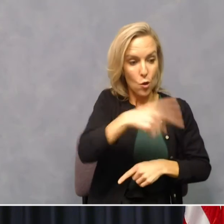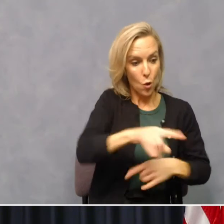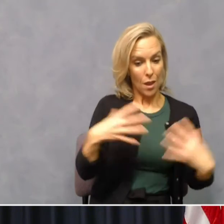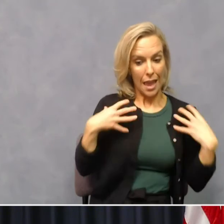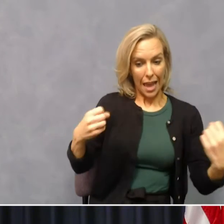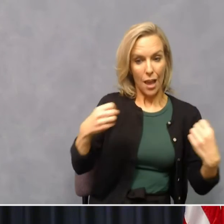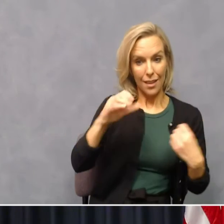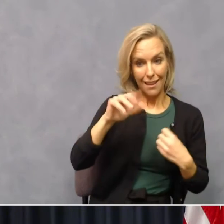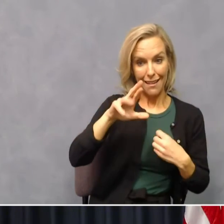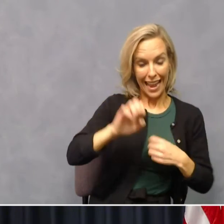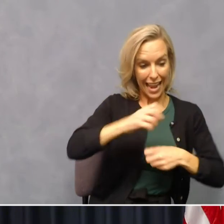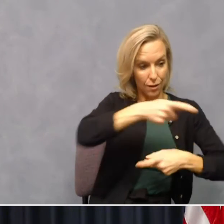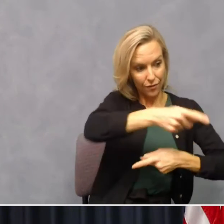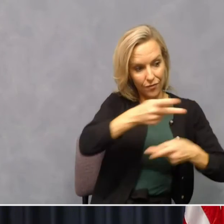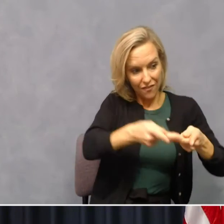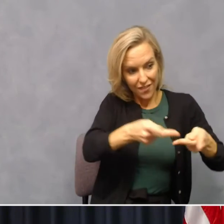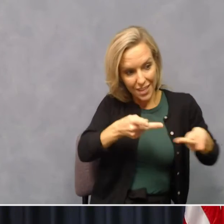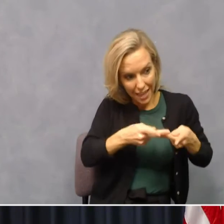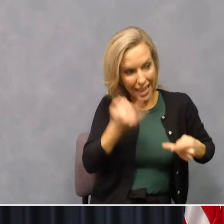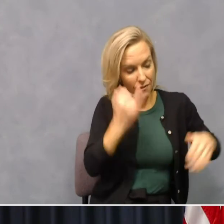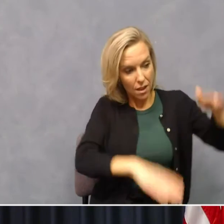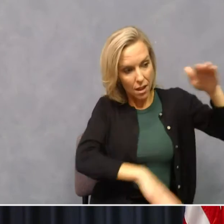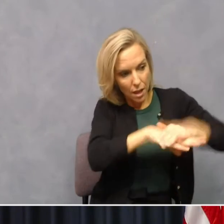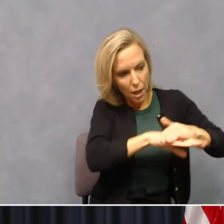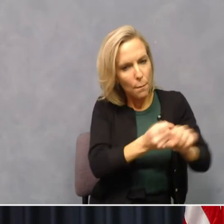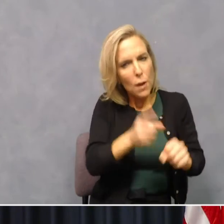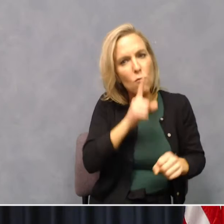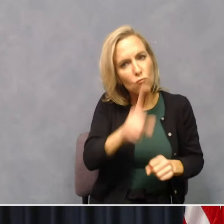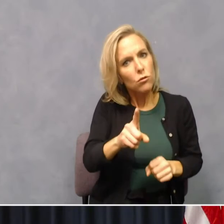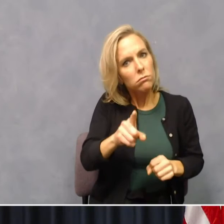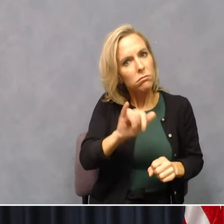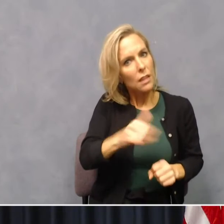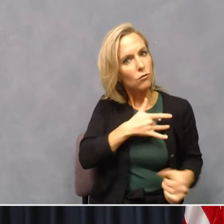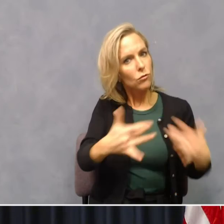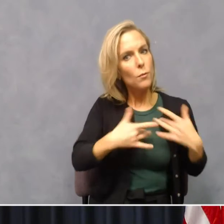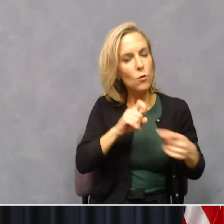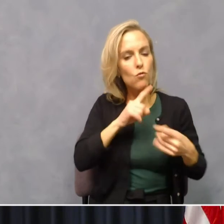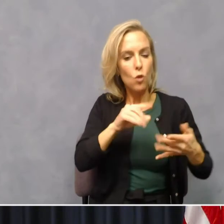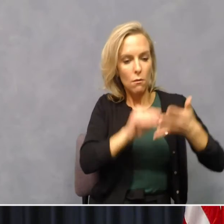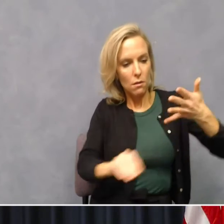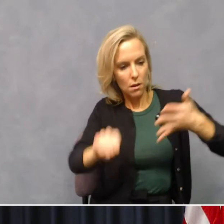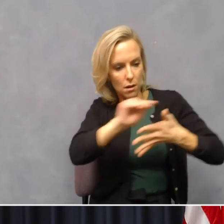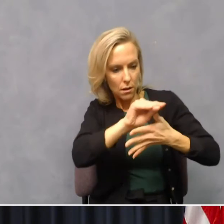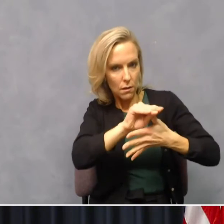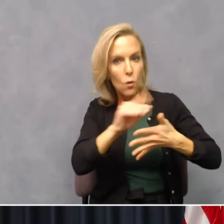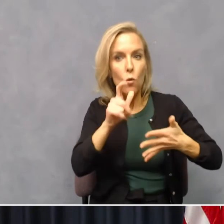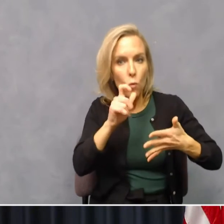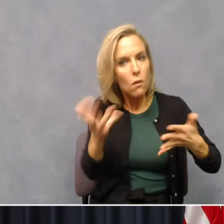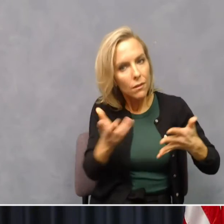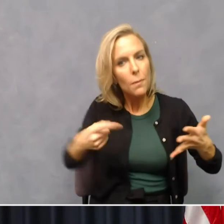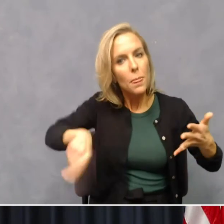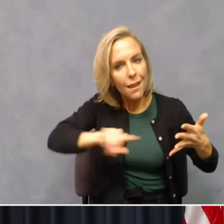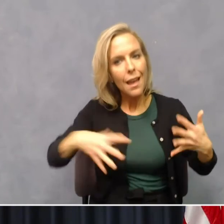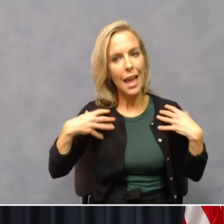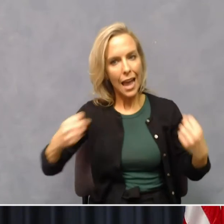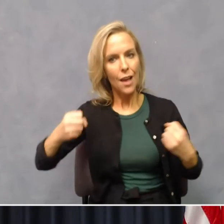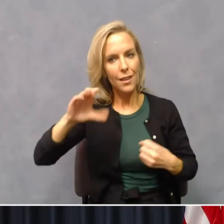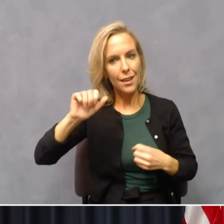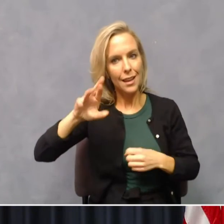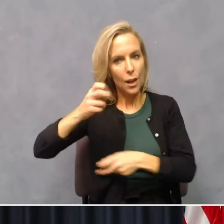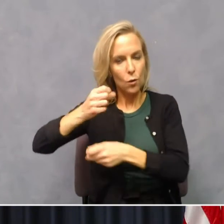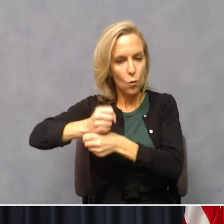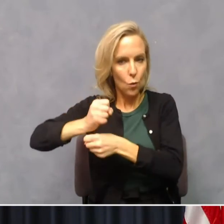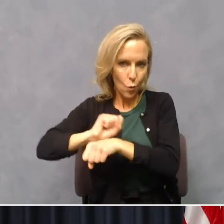a concern. And that's why we are prioritizing our healthcare workers to get this vaccine first, is